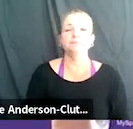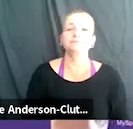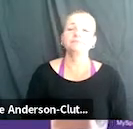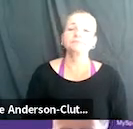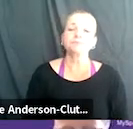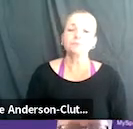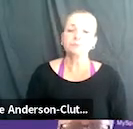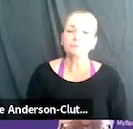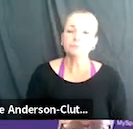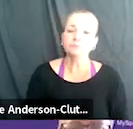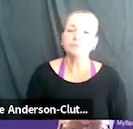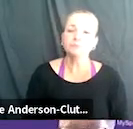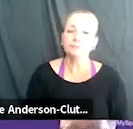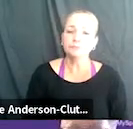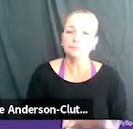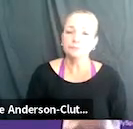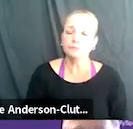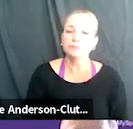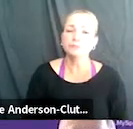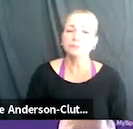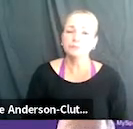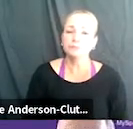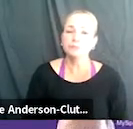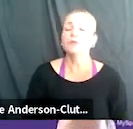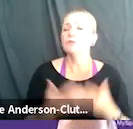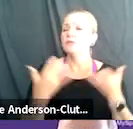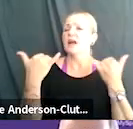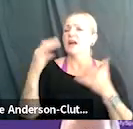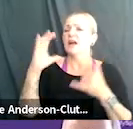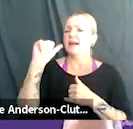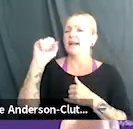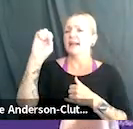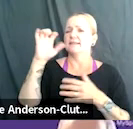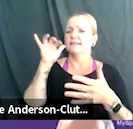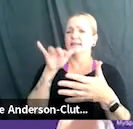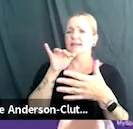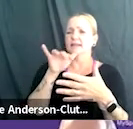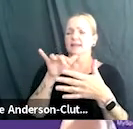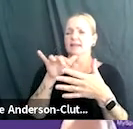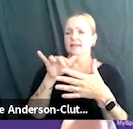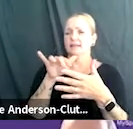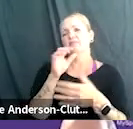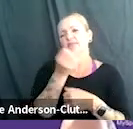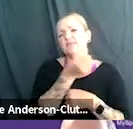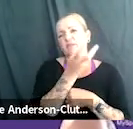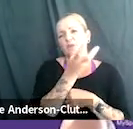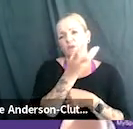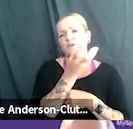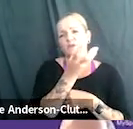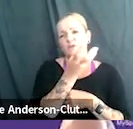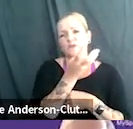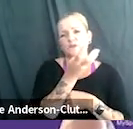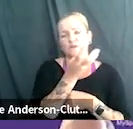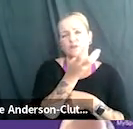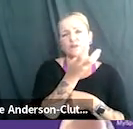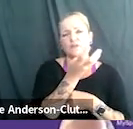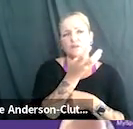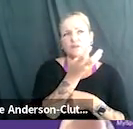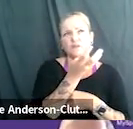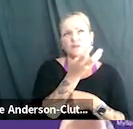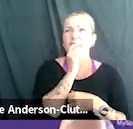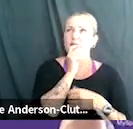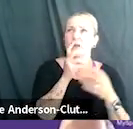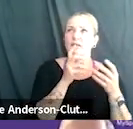about. The cases. So I'll talk about a couple of cases, and then I'll just mention one person, another person who bears a